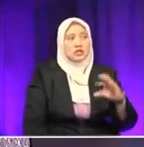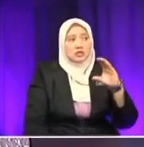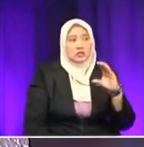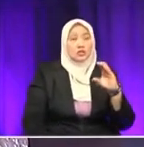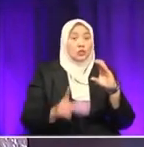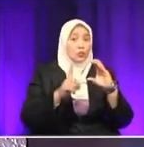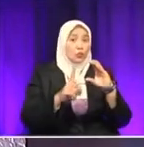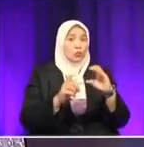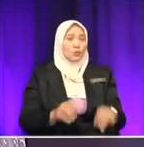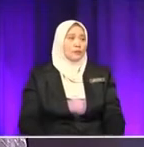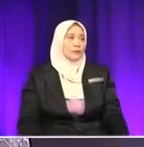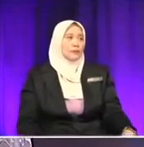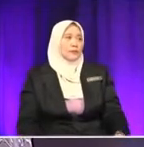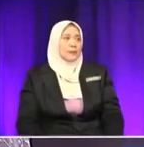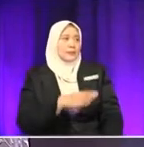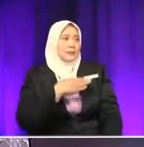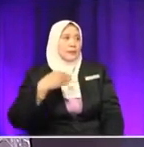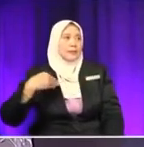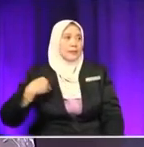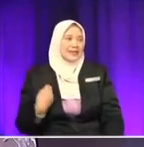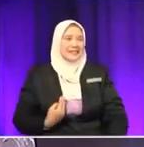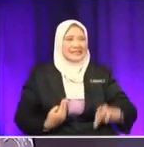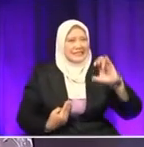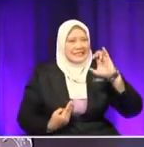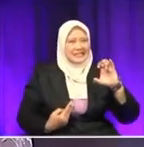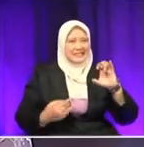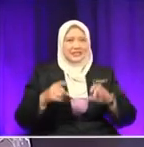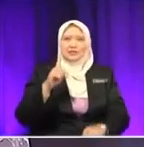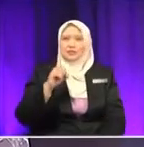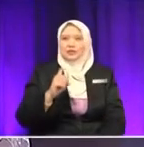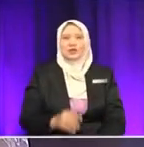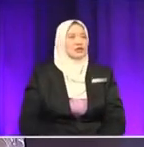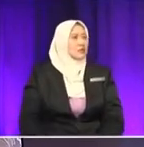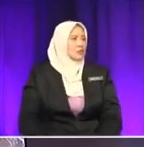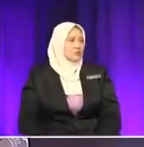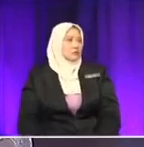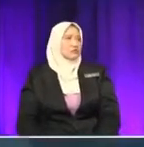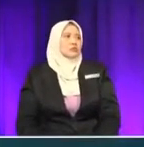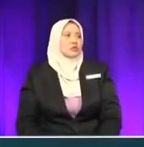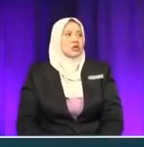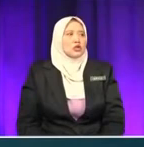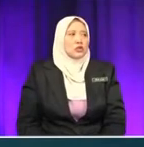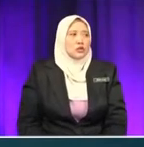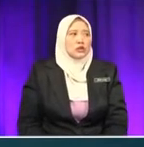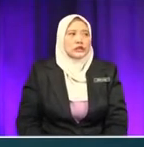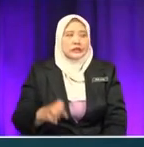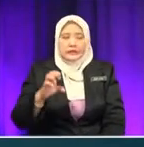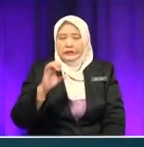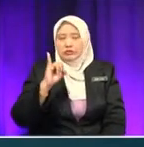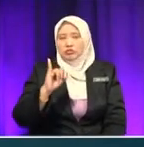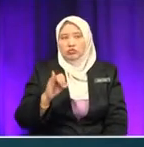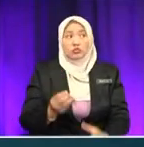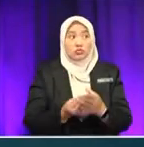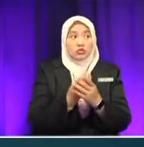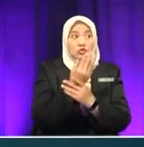and this is your E1. Mm-hmm. Okay, so let me just explain to you how, all right? So E1 grows C1, and you're going to use